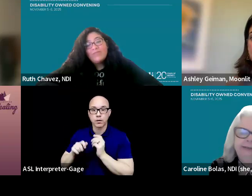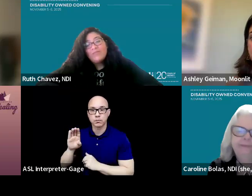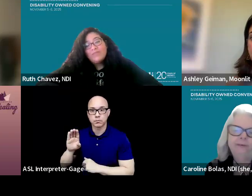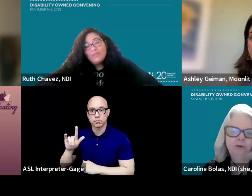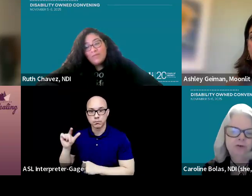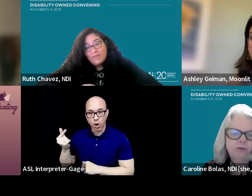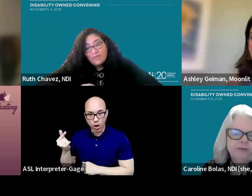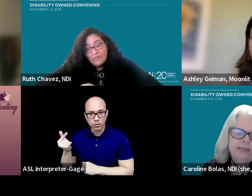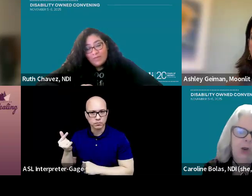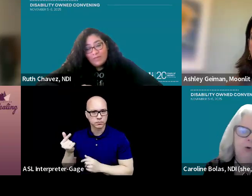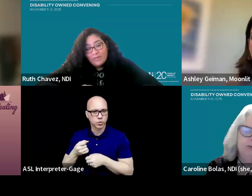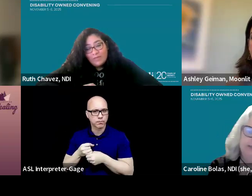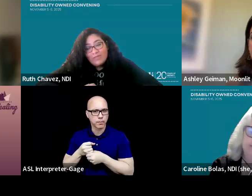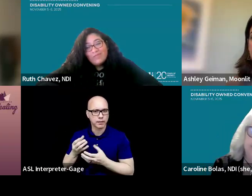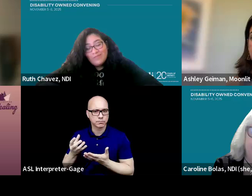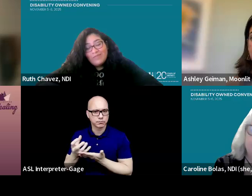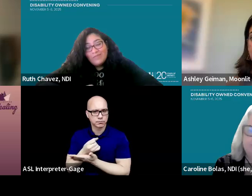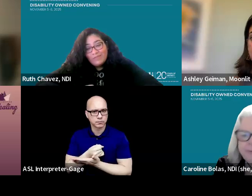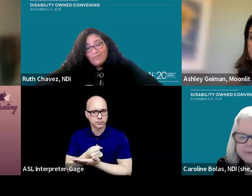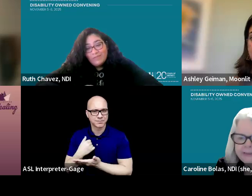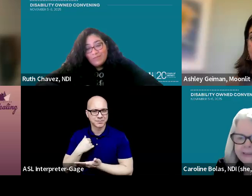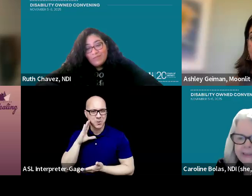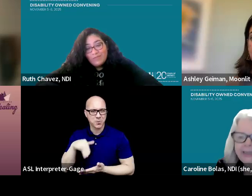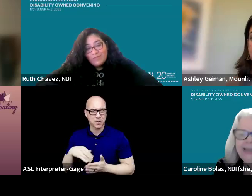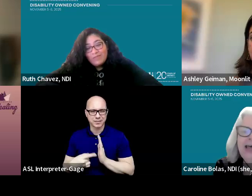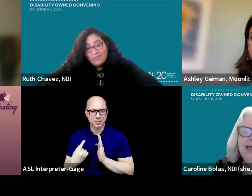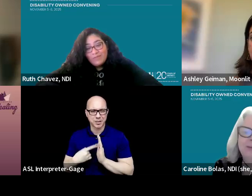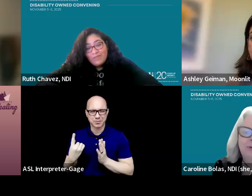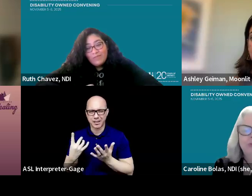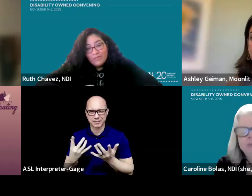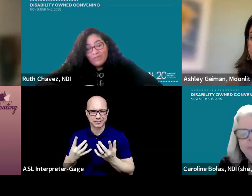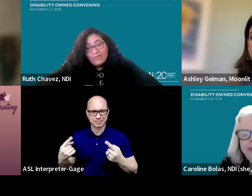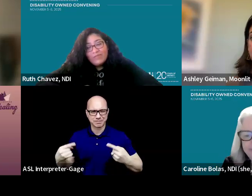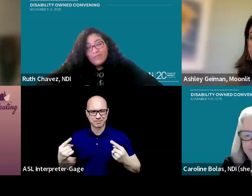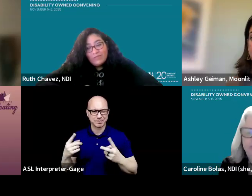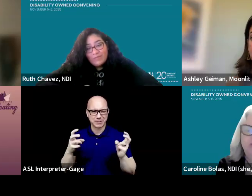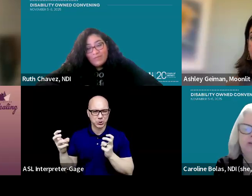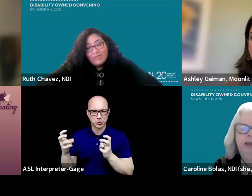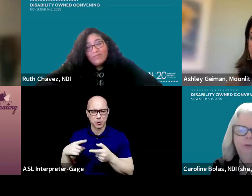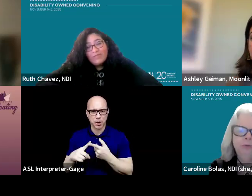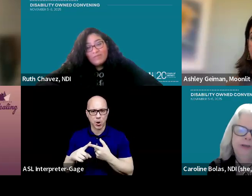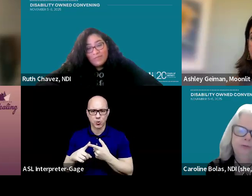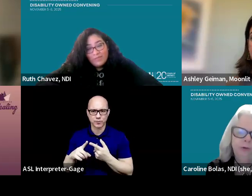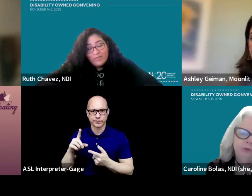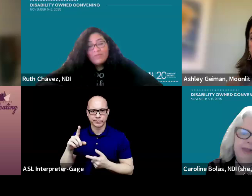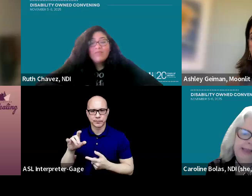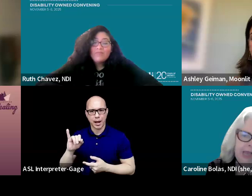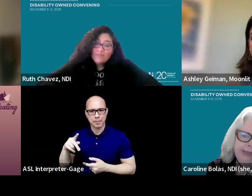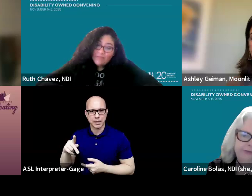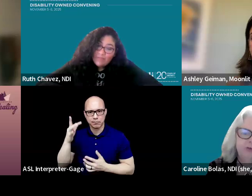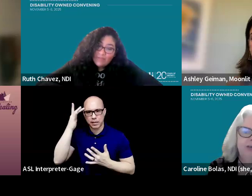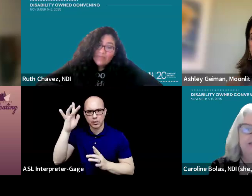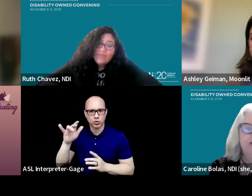And they recognize there's a controversy over intellectual property, also debate about due disclose that you've